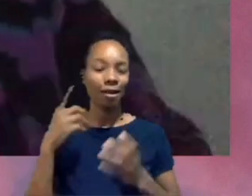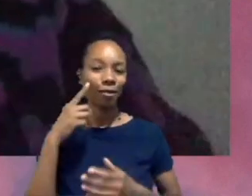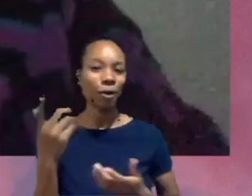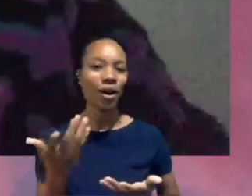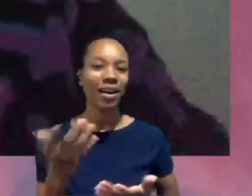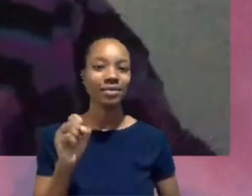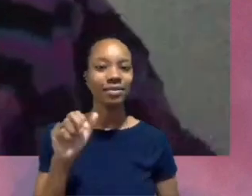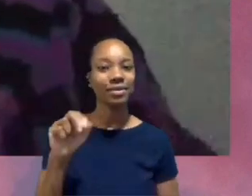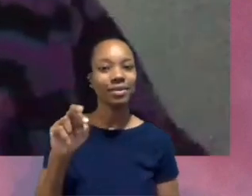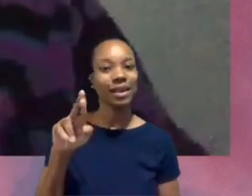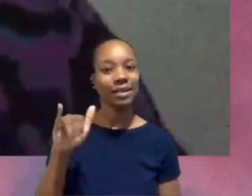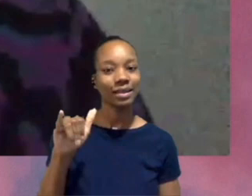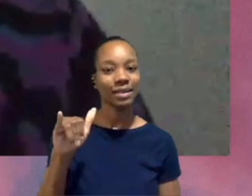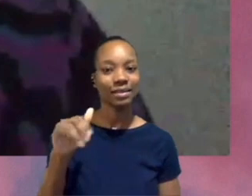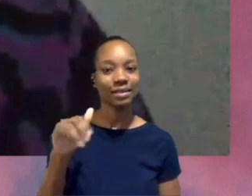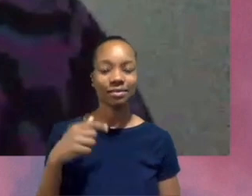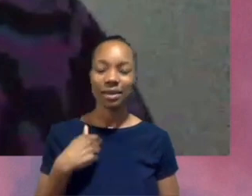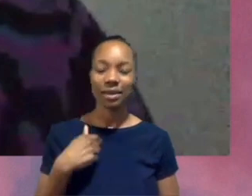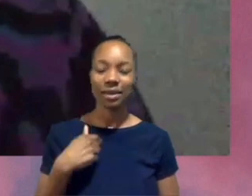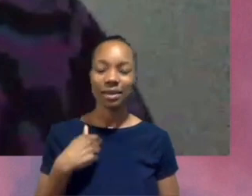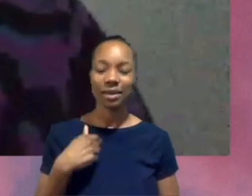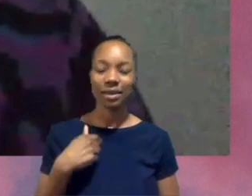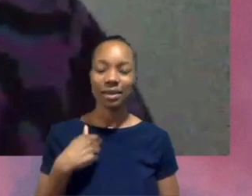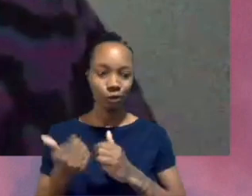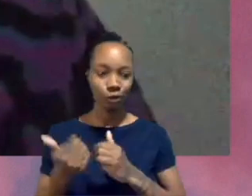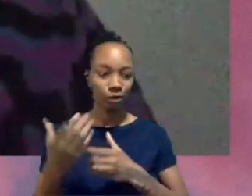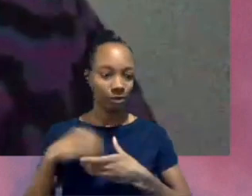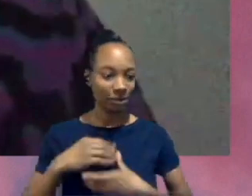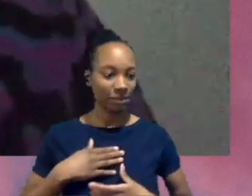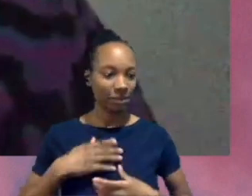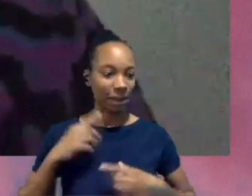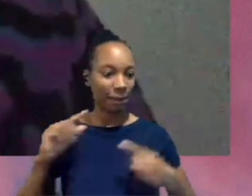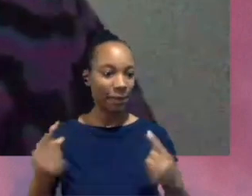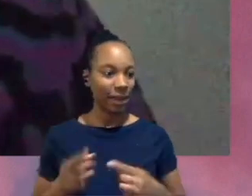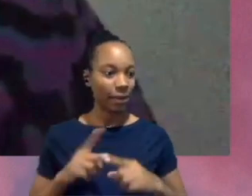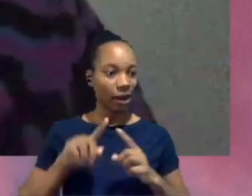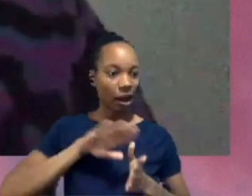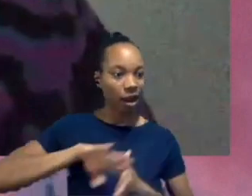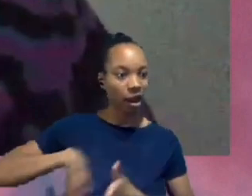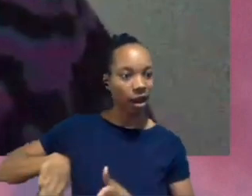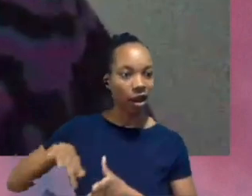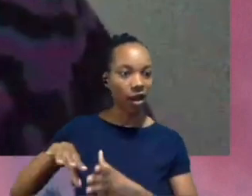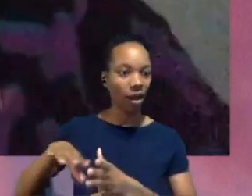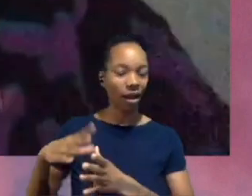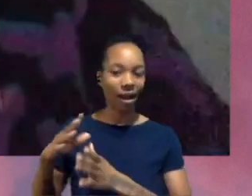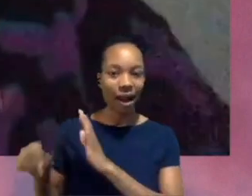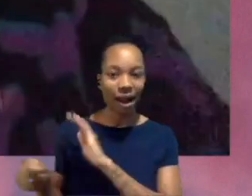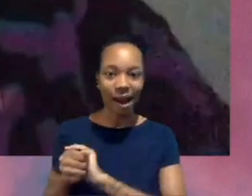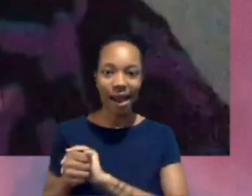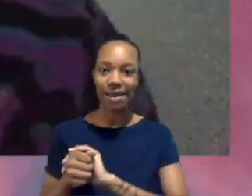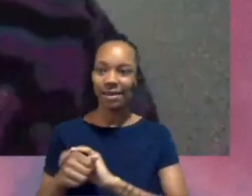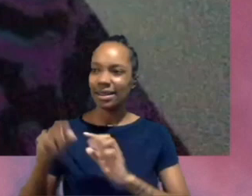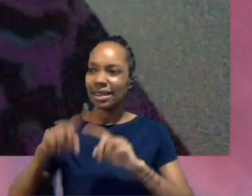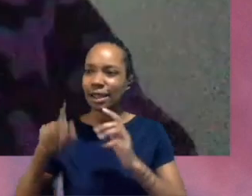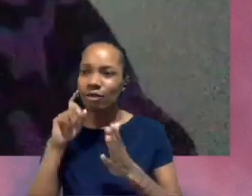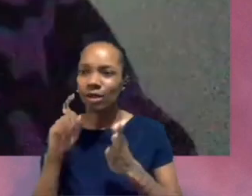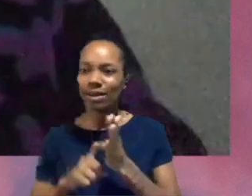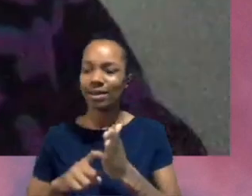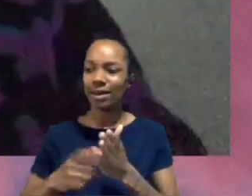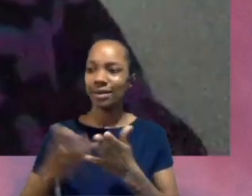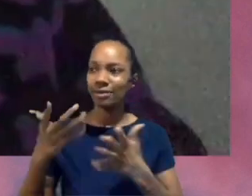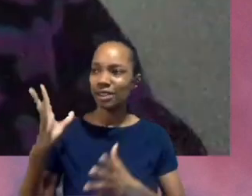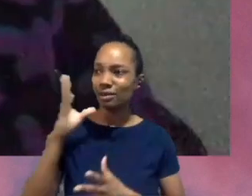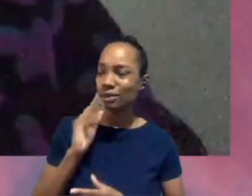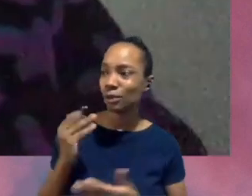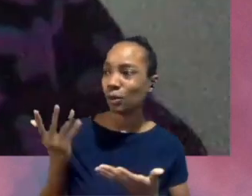away. Trauma means relentless hard work, never being able to slow down, recognize what you've been through. We left poverty in Sudan to find poverty